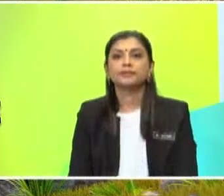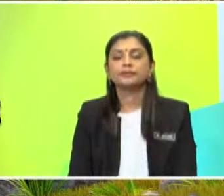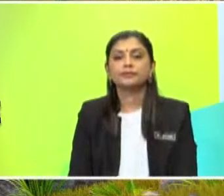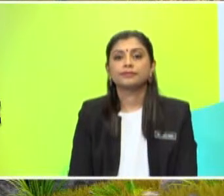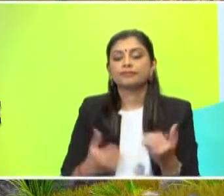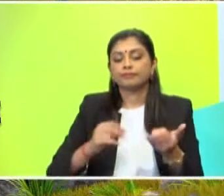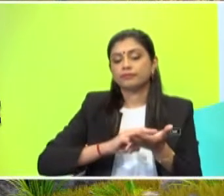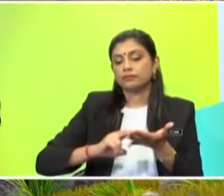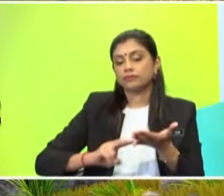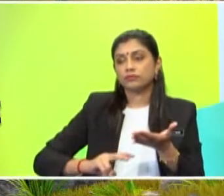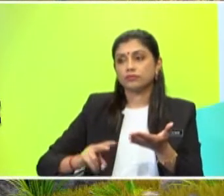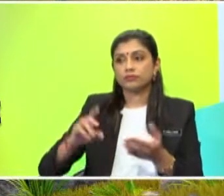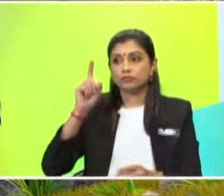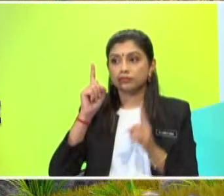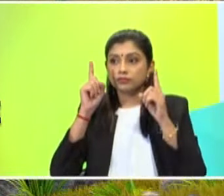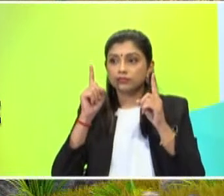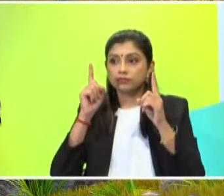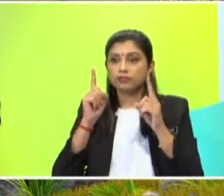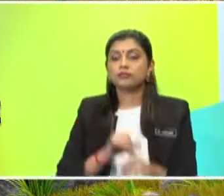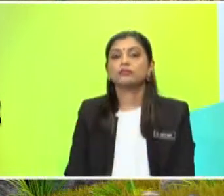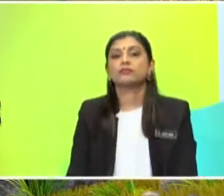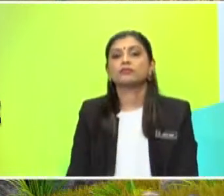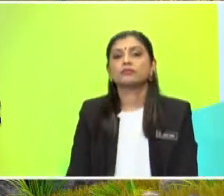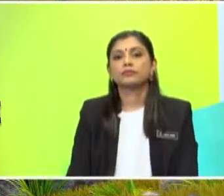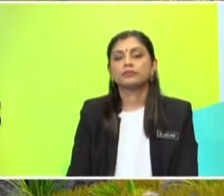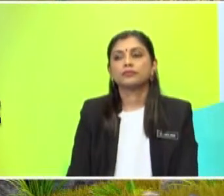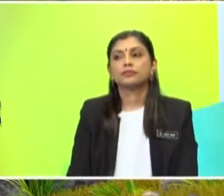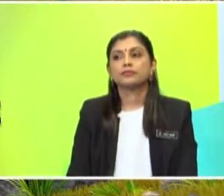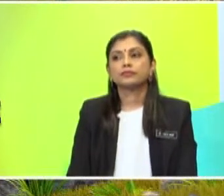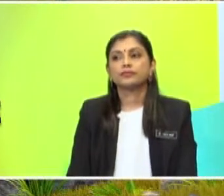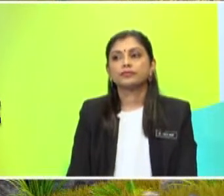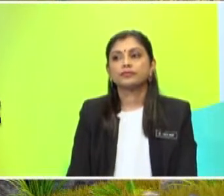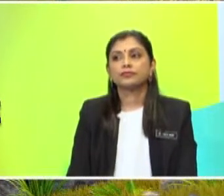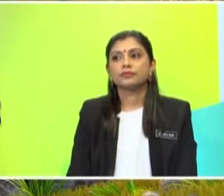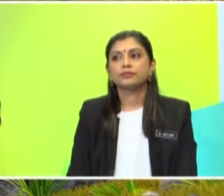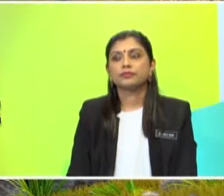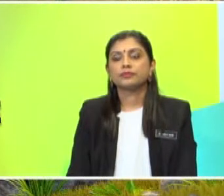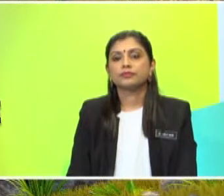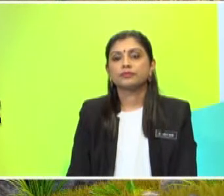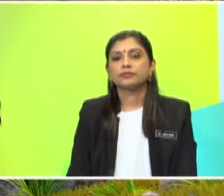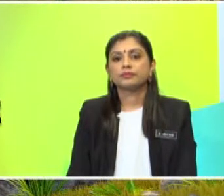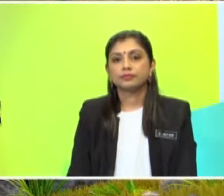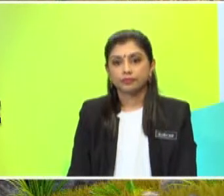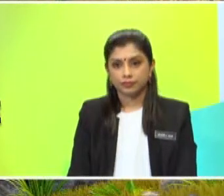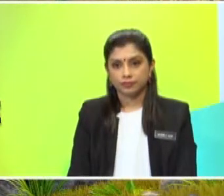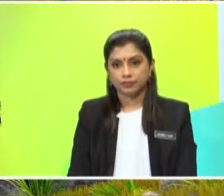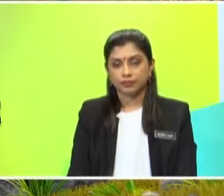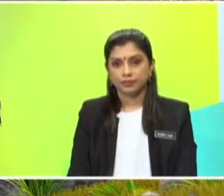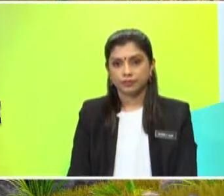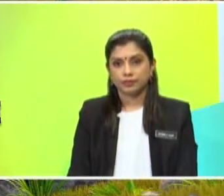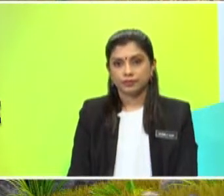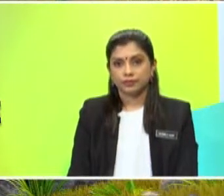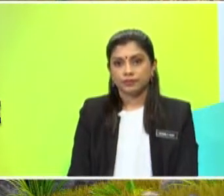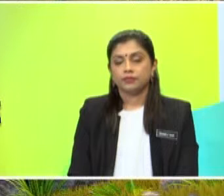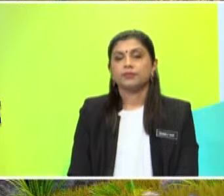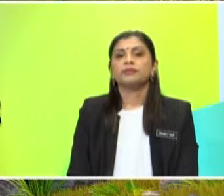Hi, I got an invitation to collaborate on a school project about conservation areas in Malaysia. Okay.